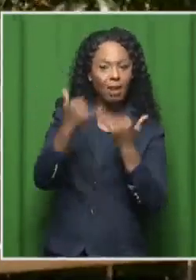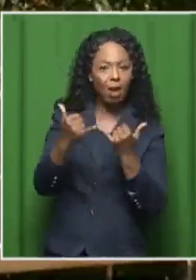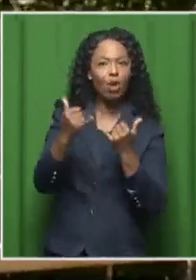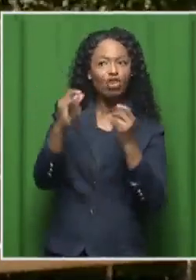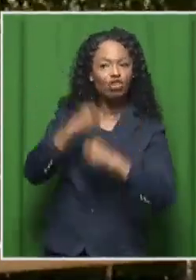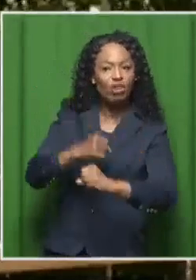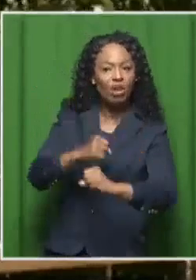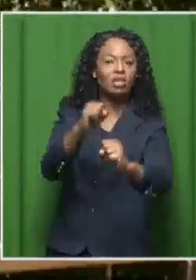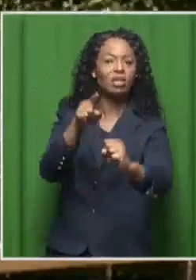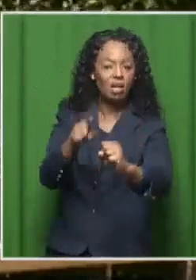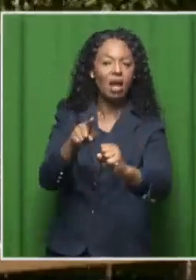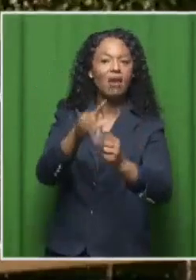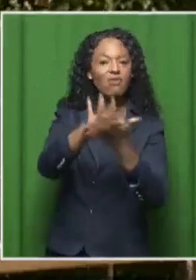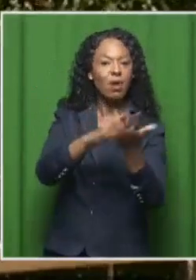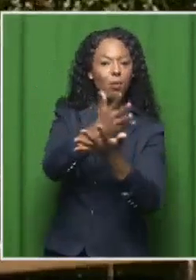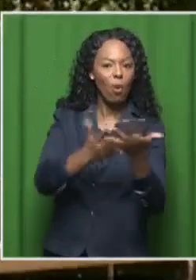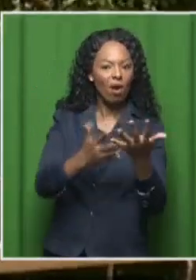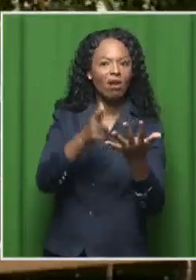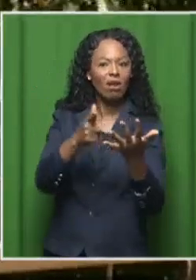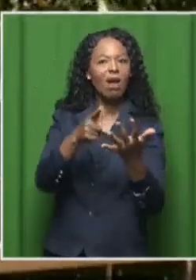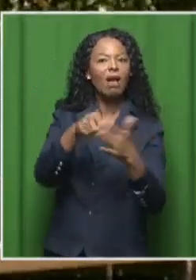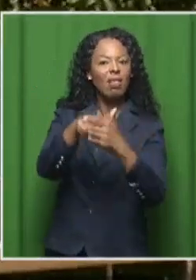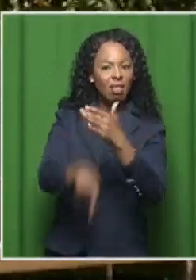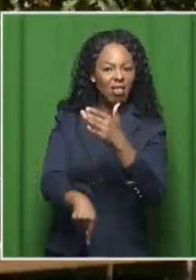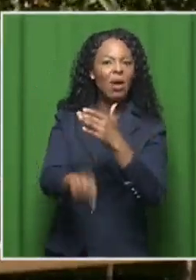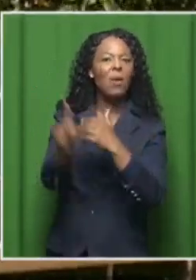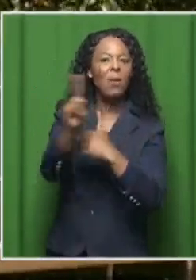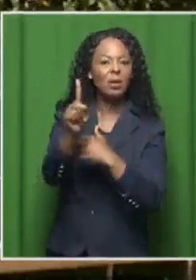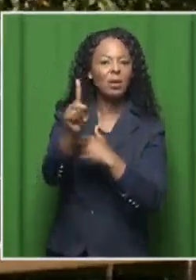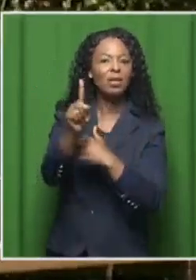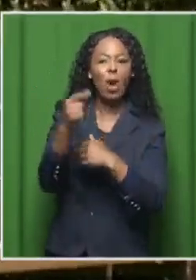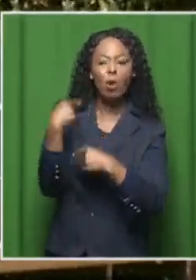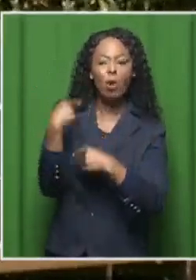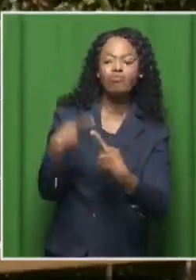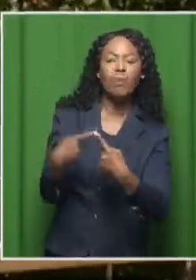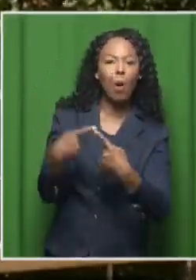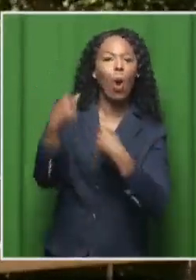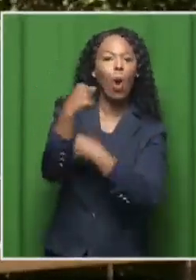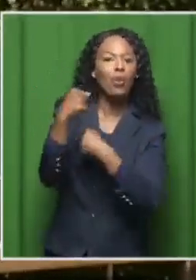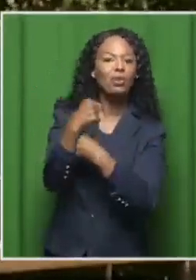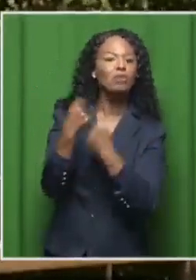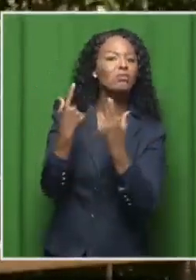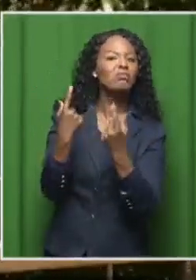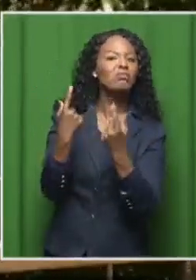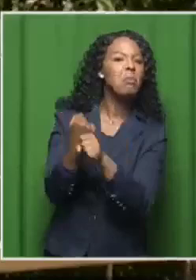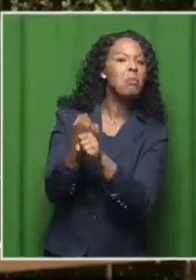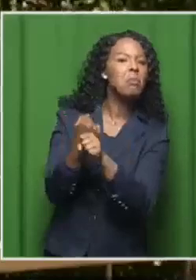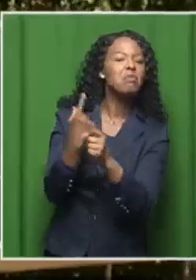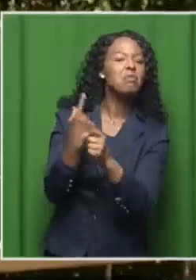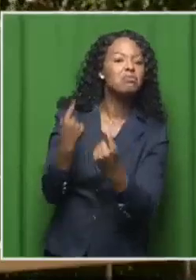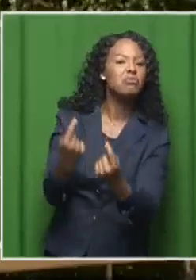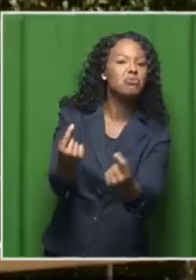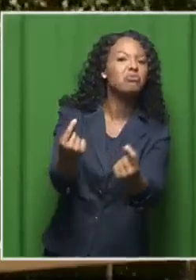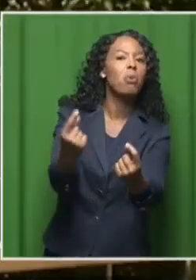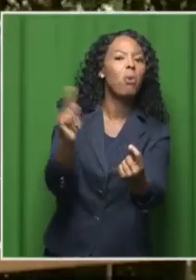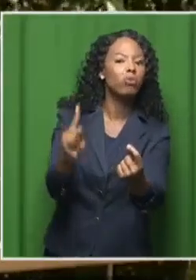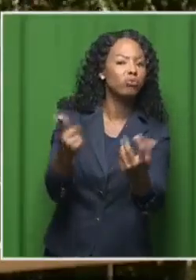the span of how long that the party is in office, usually 5 years.